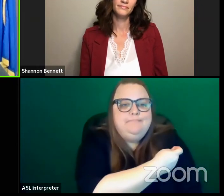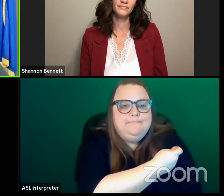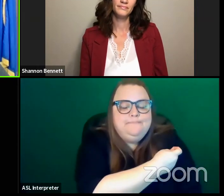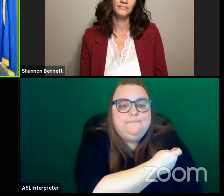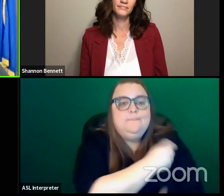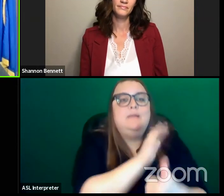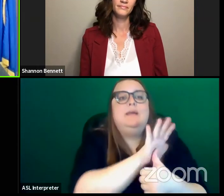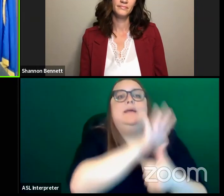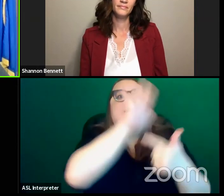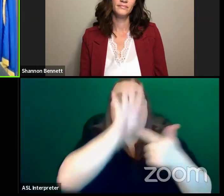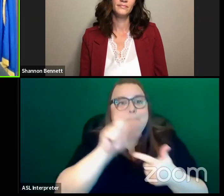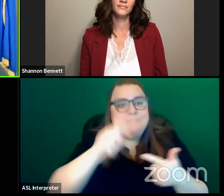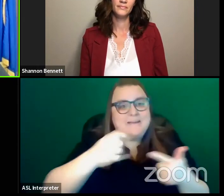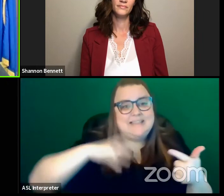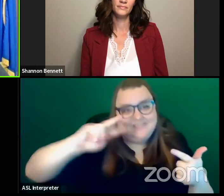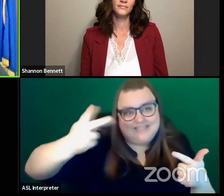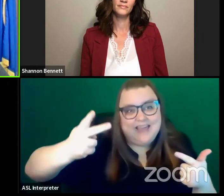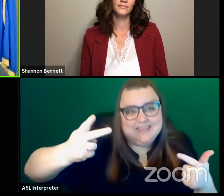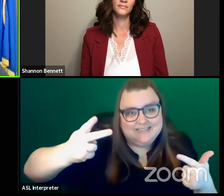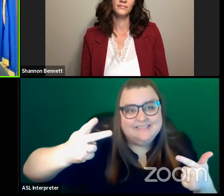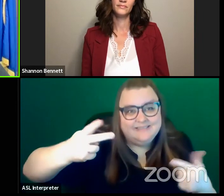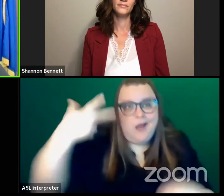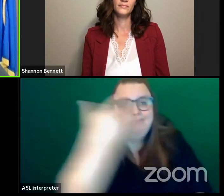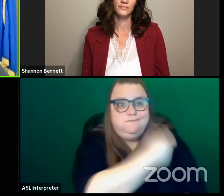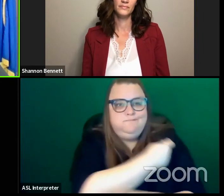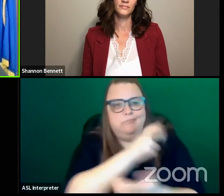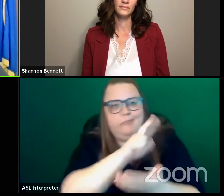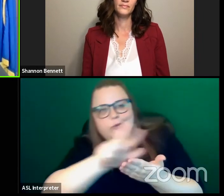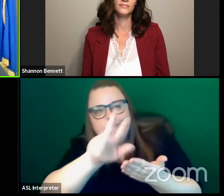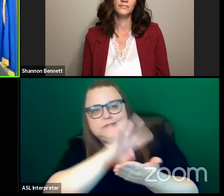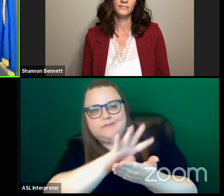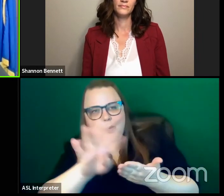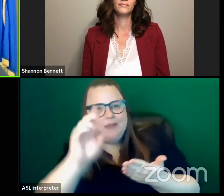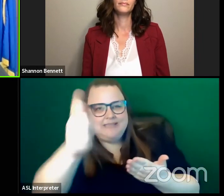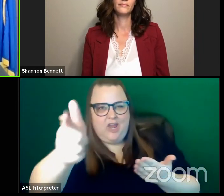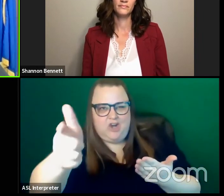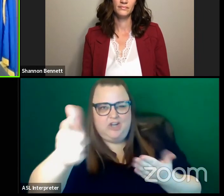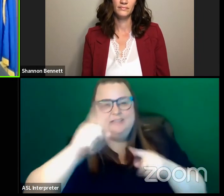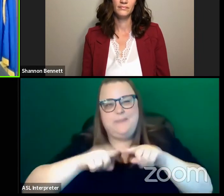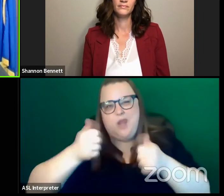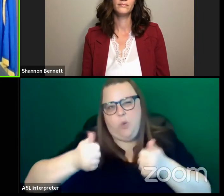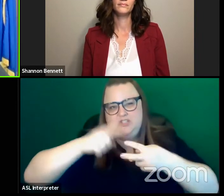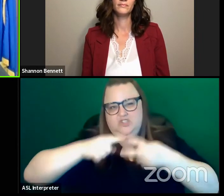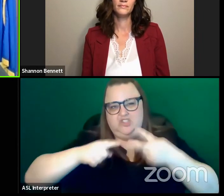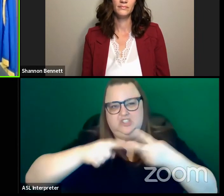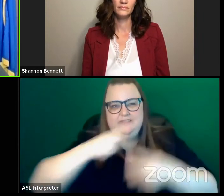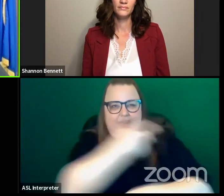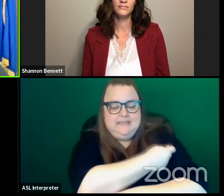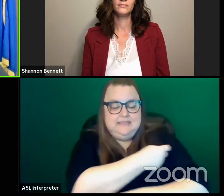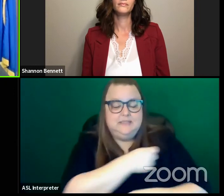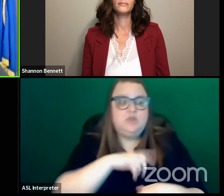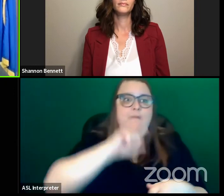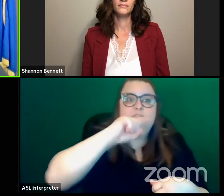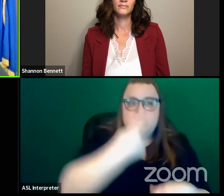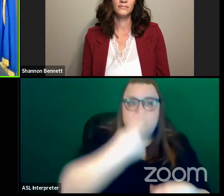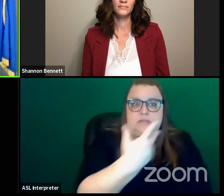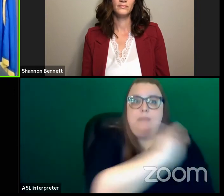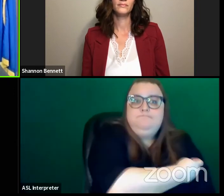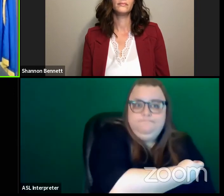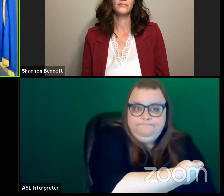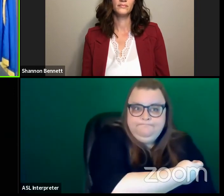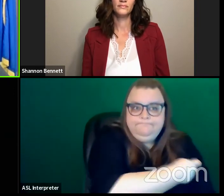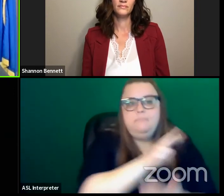up with a second dose 3 or 4 weeks later, depending on which vaccination it is. So the first dose comes, and then 3